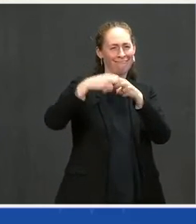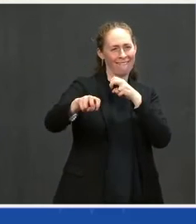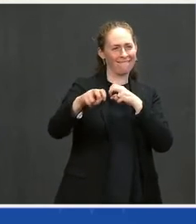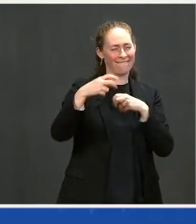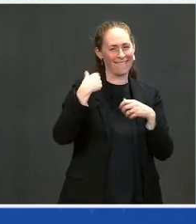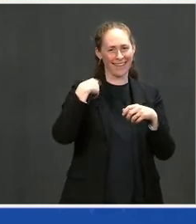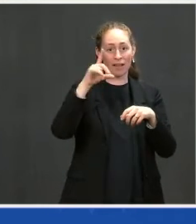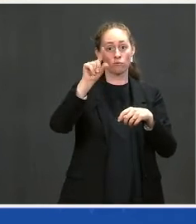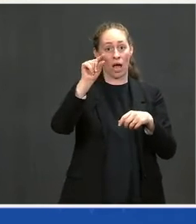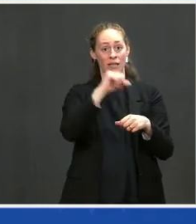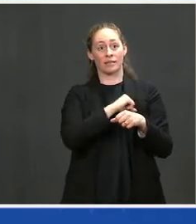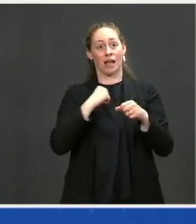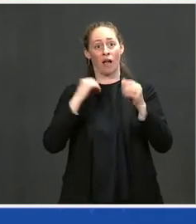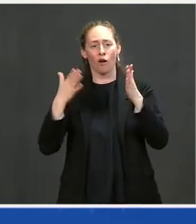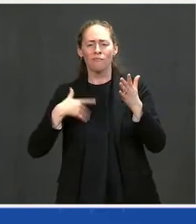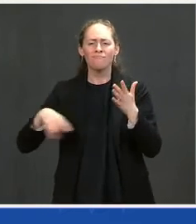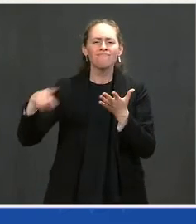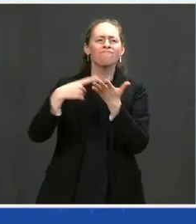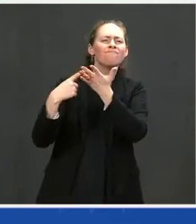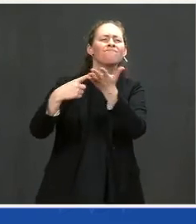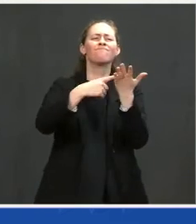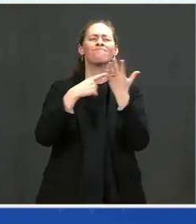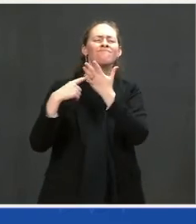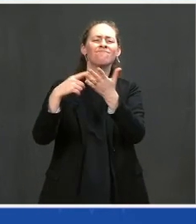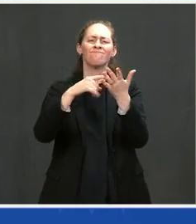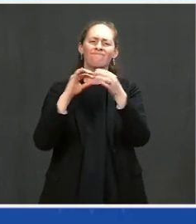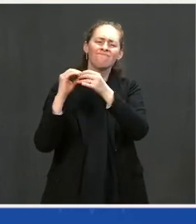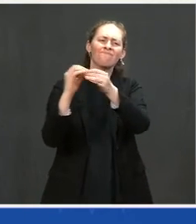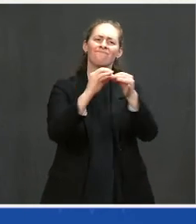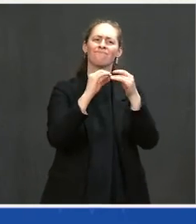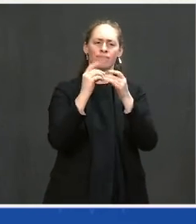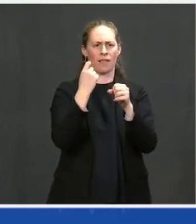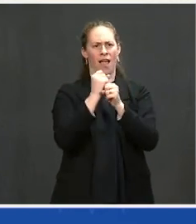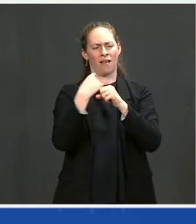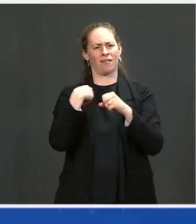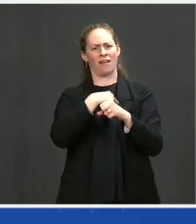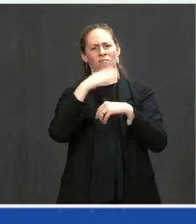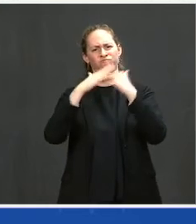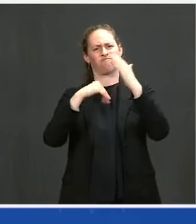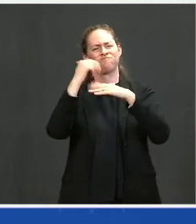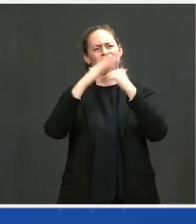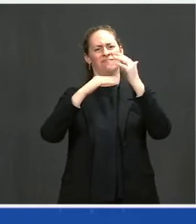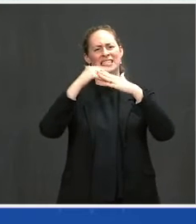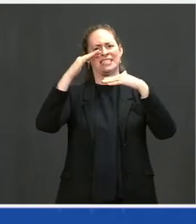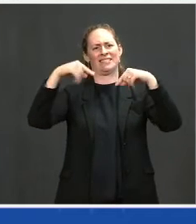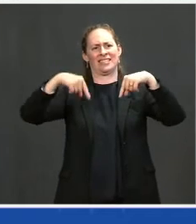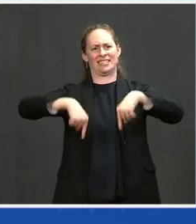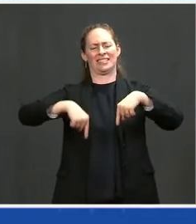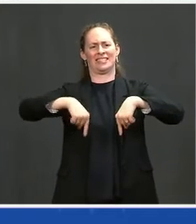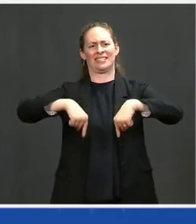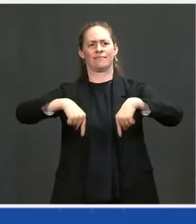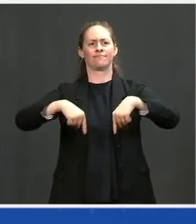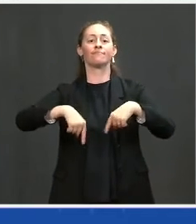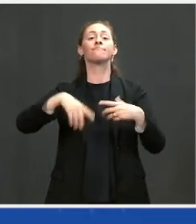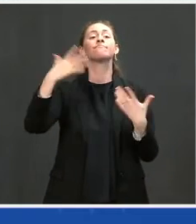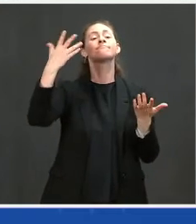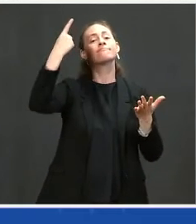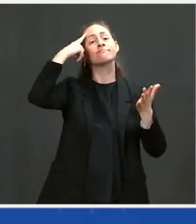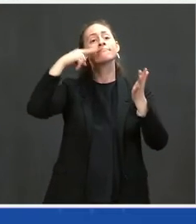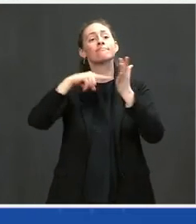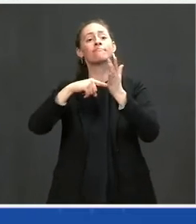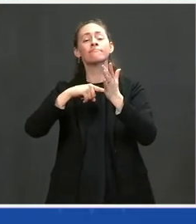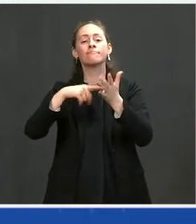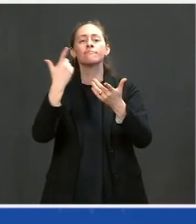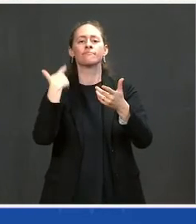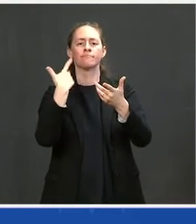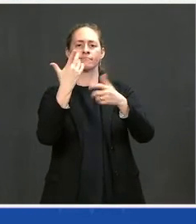we reestablish our ability to make computer chips, and how we get ahead of the game, how we can work together. We're working